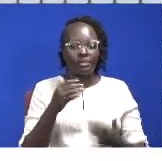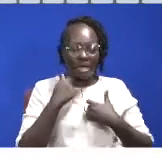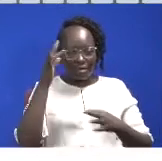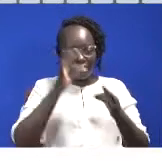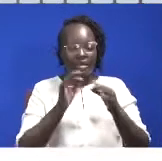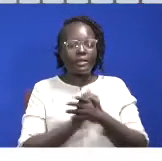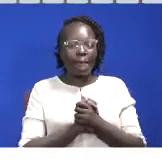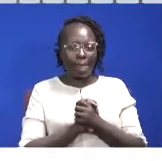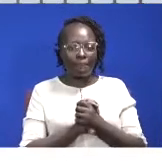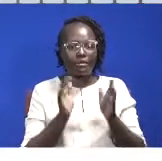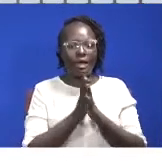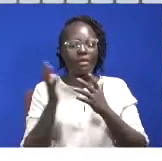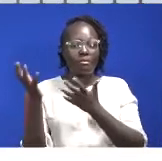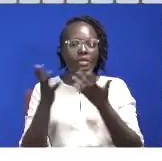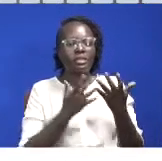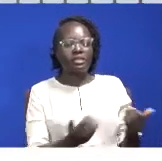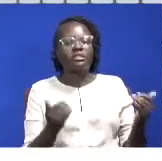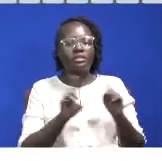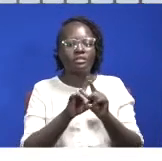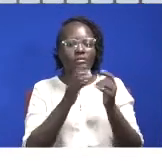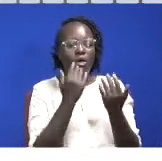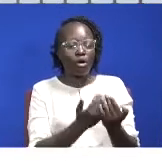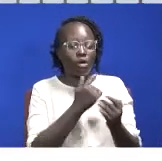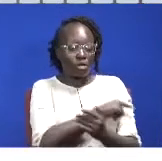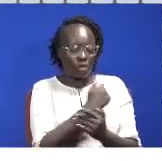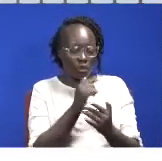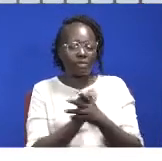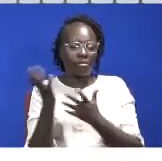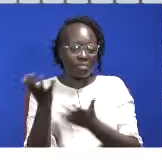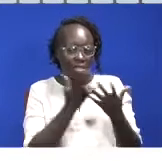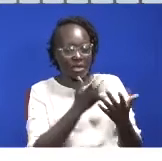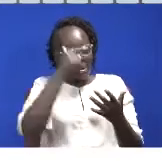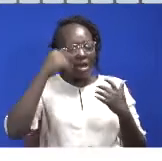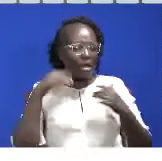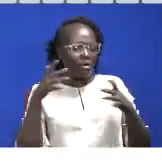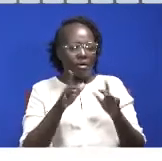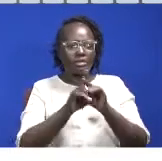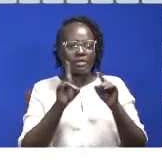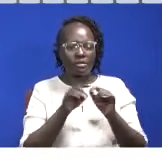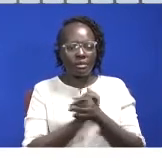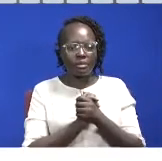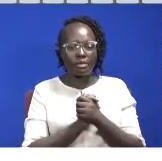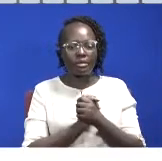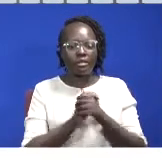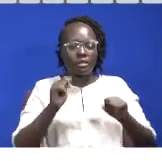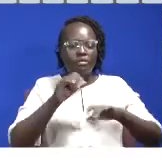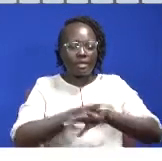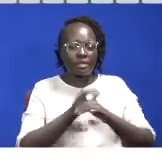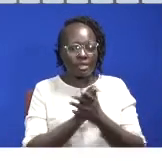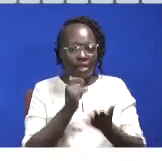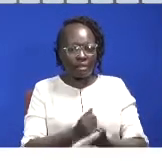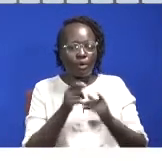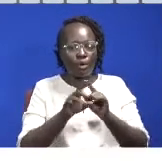faith and to bring their children to the hospital, because there is a way that they can get some help or